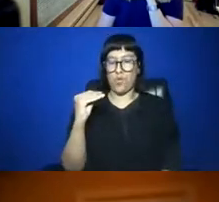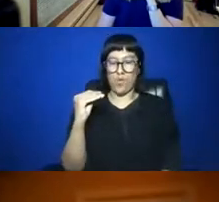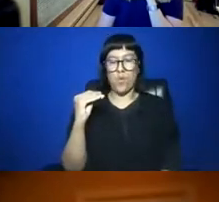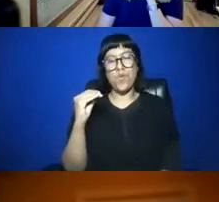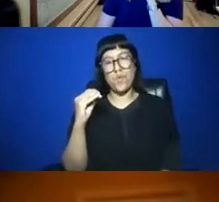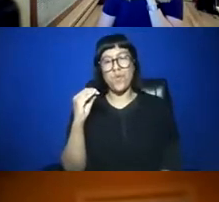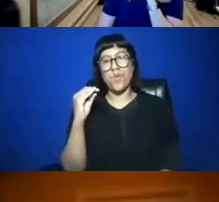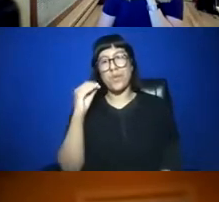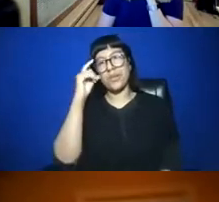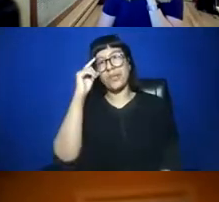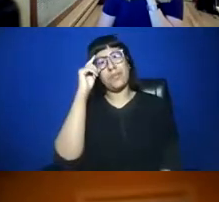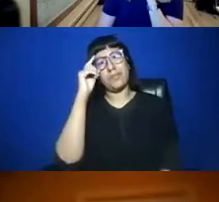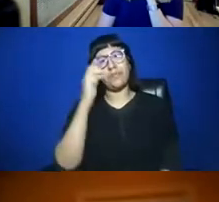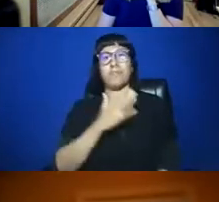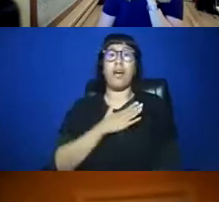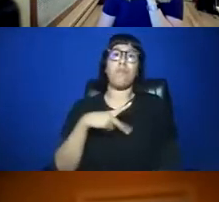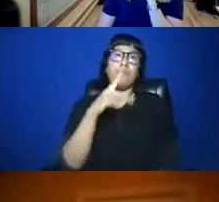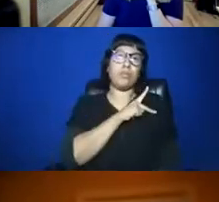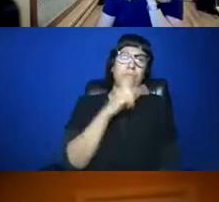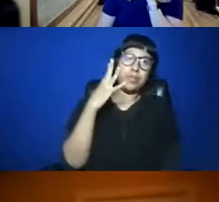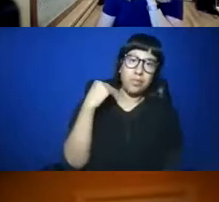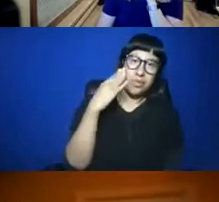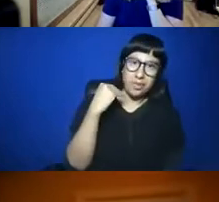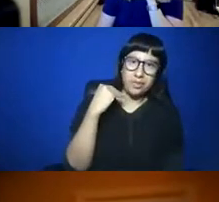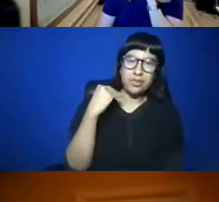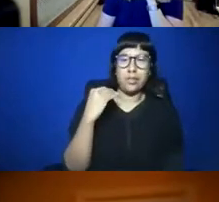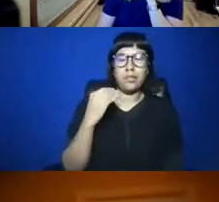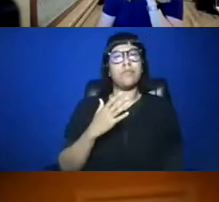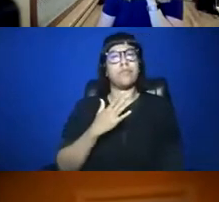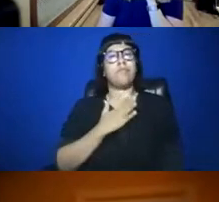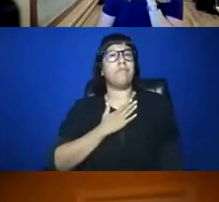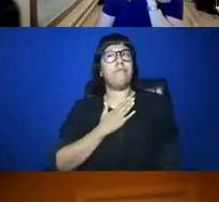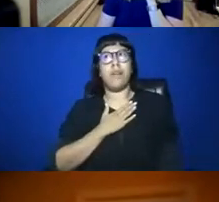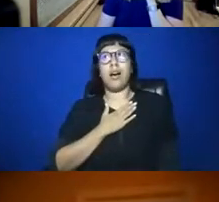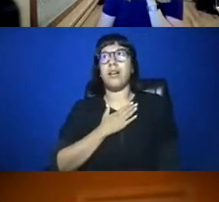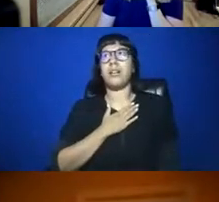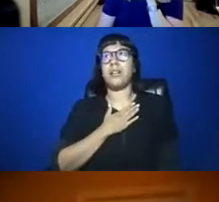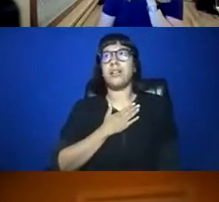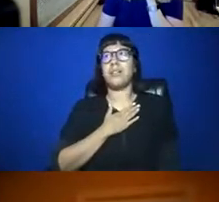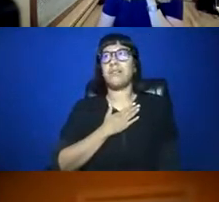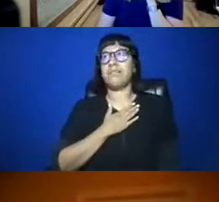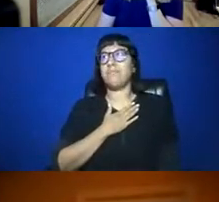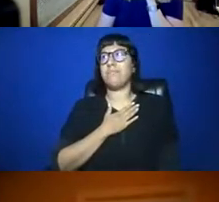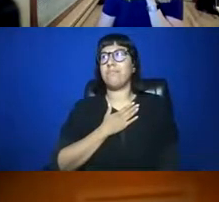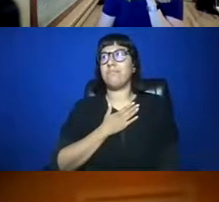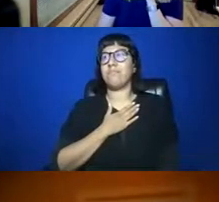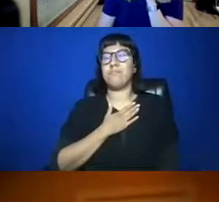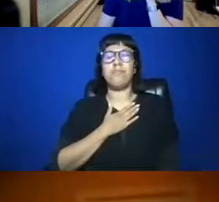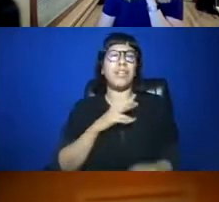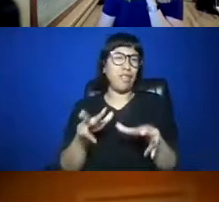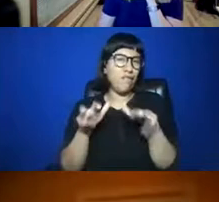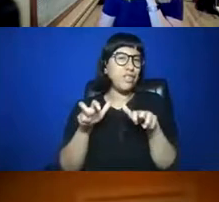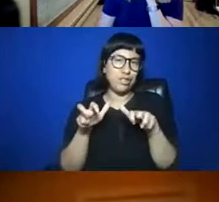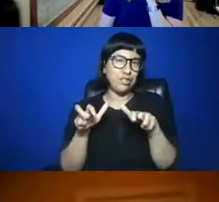personal experience and my own, for my own selfishness, I love to just